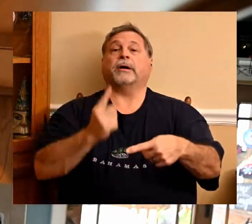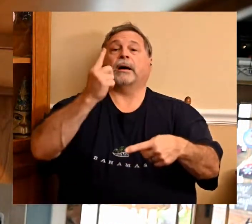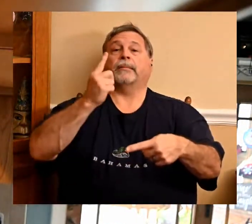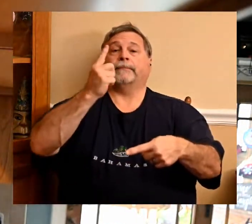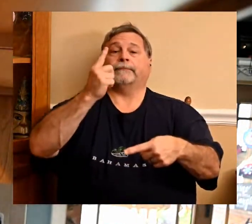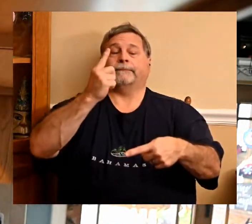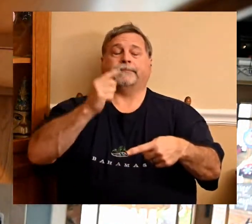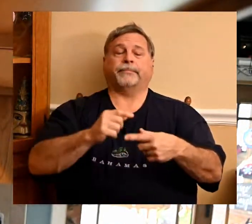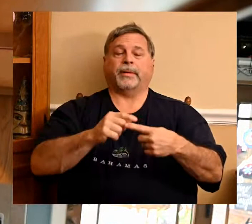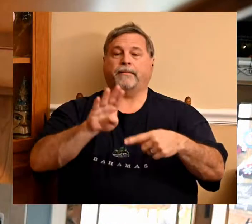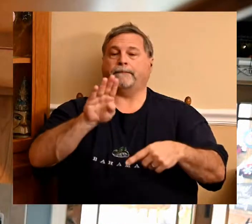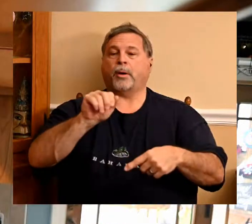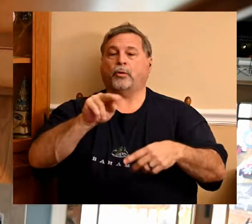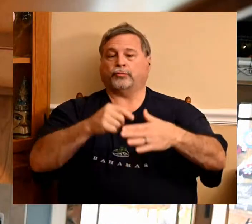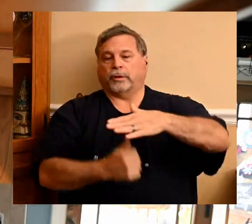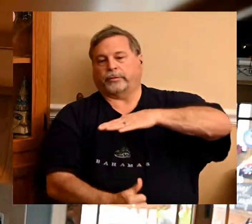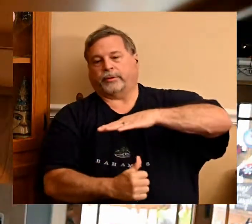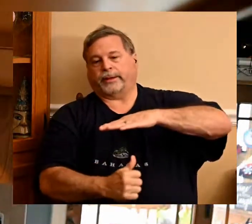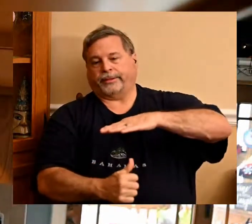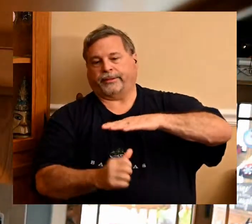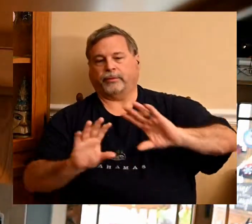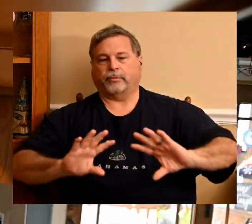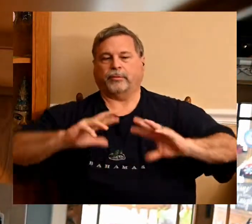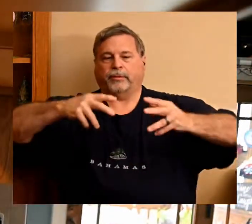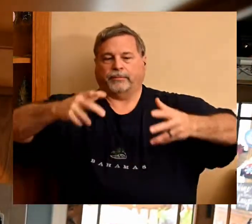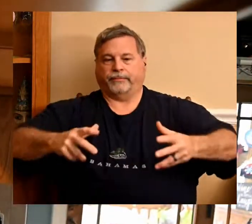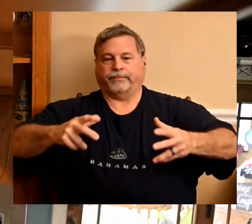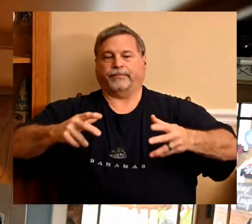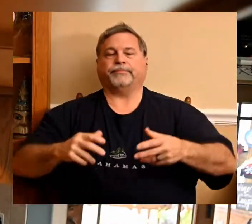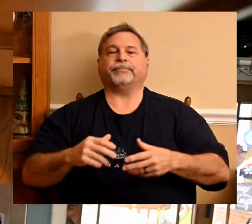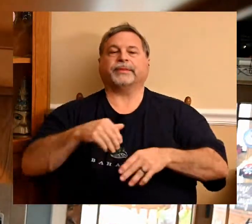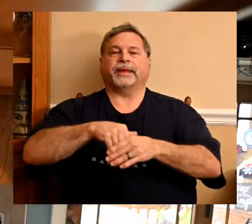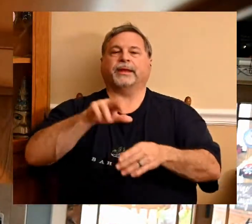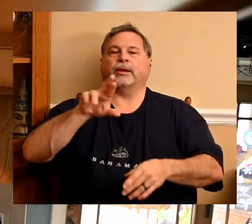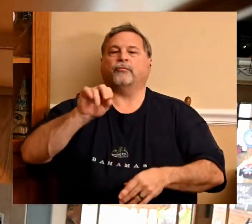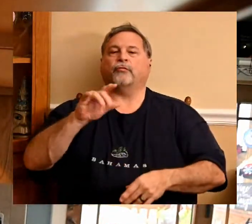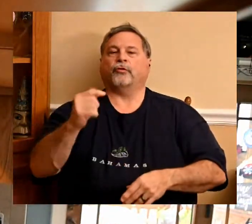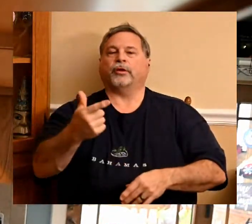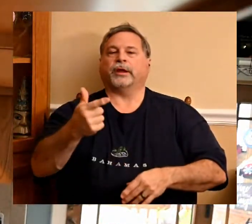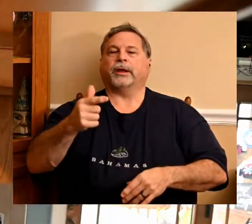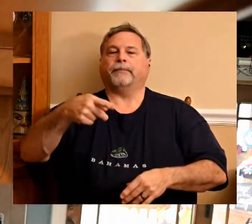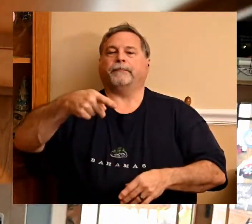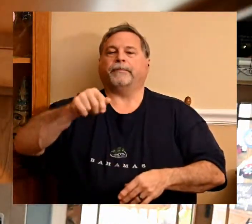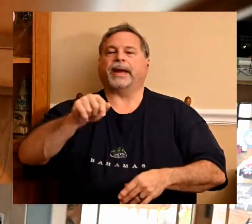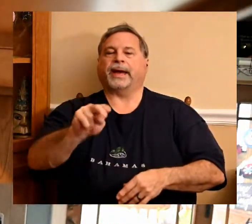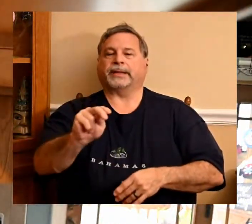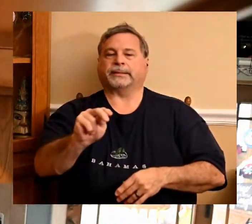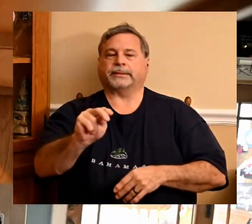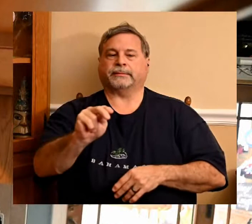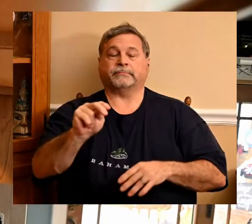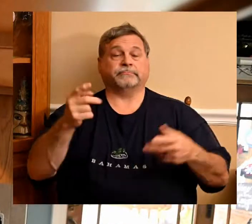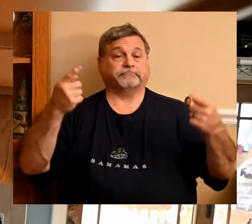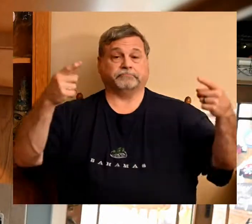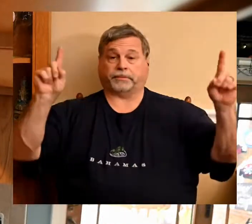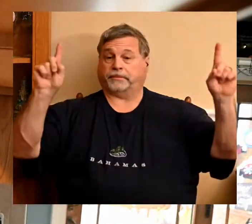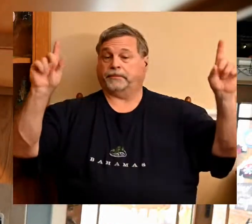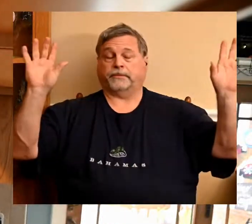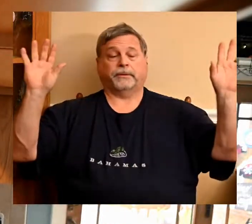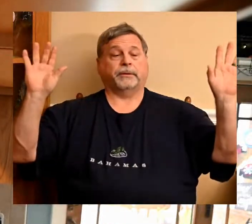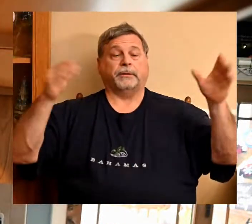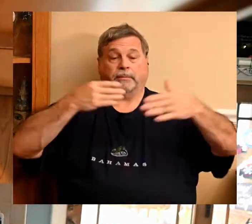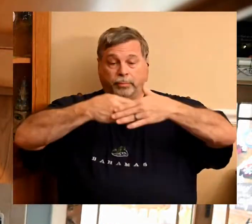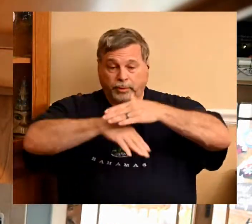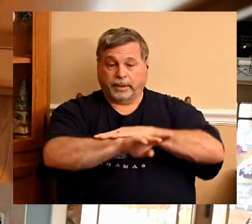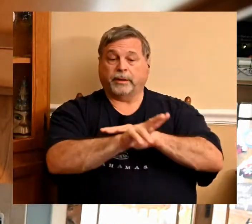So your bones are on the bottom. In a roasting pan, okay? That's it. Into the